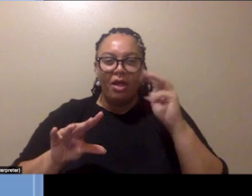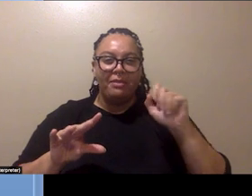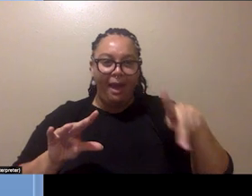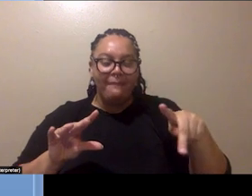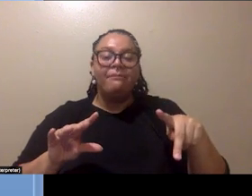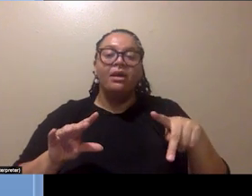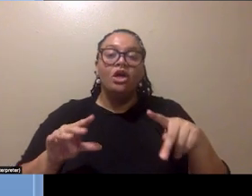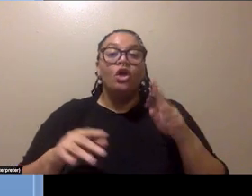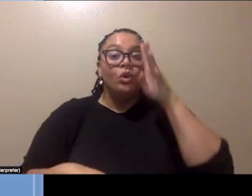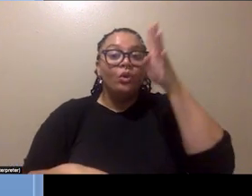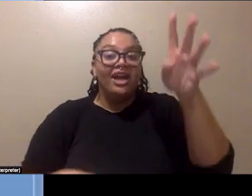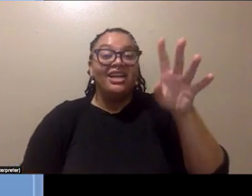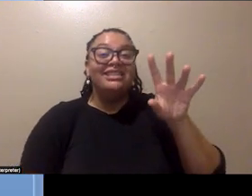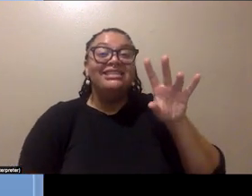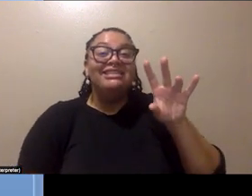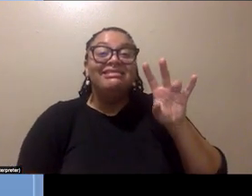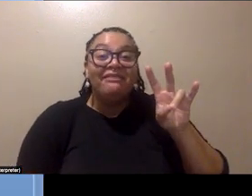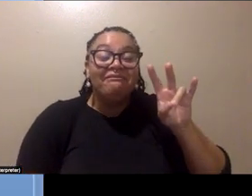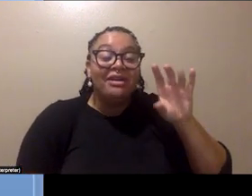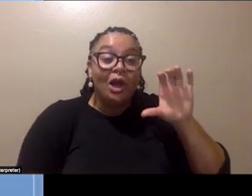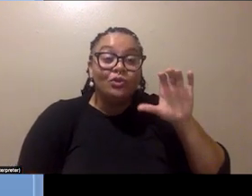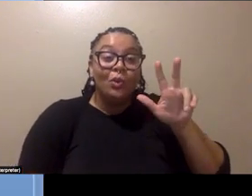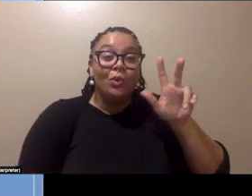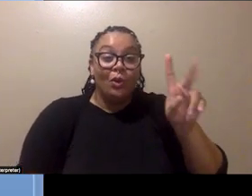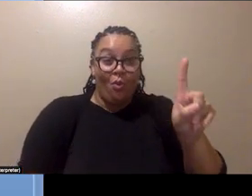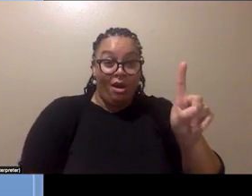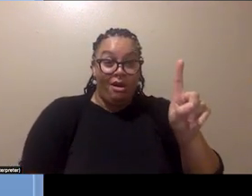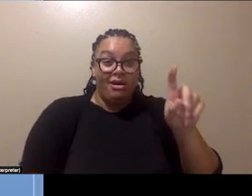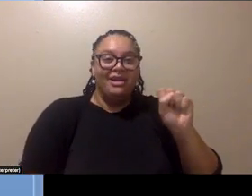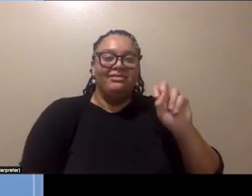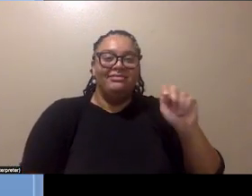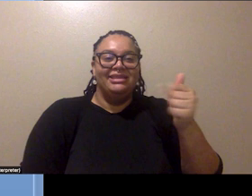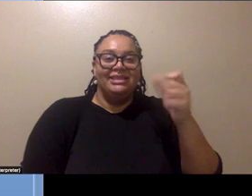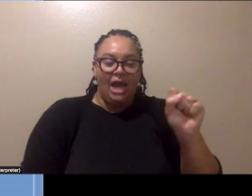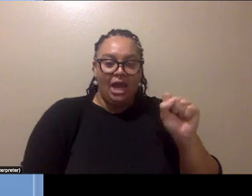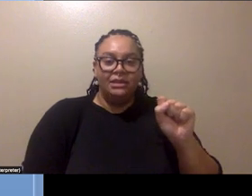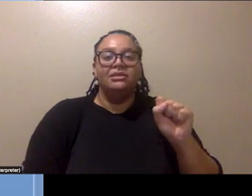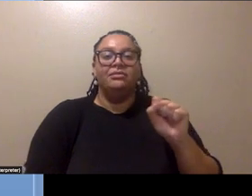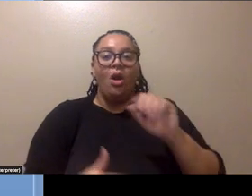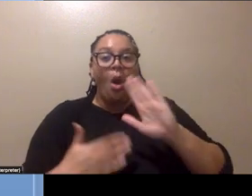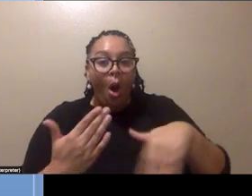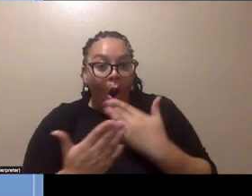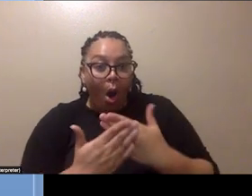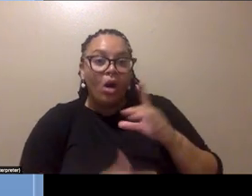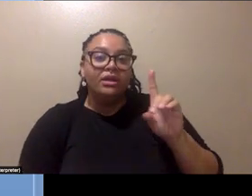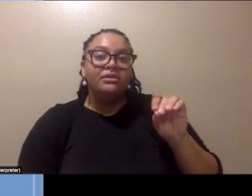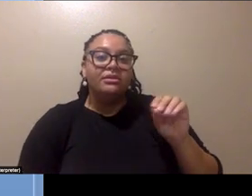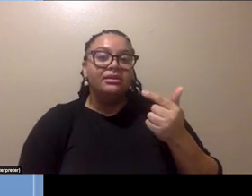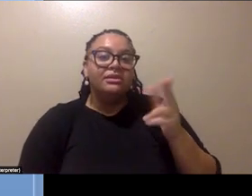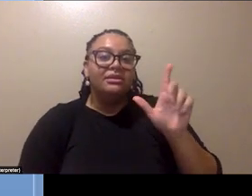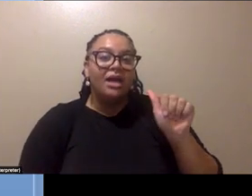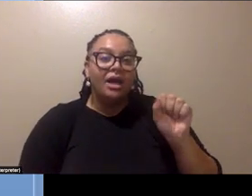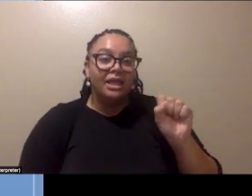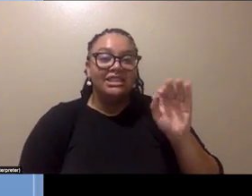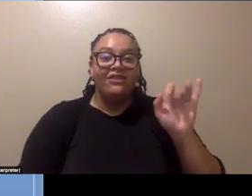they created large snags. They created 731 snags in total. They were all Douglas fir, so we